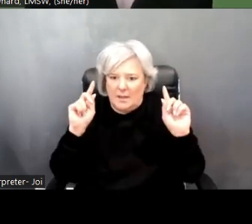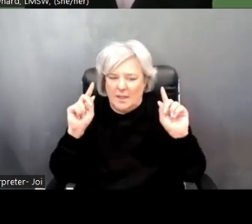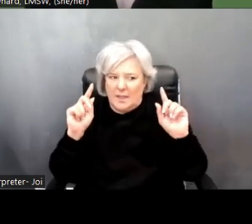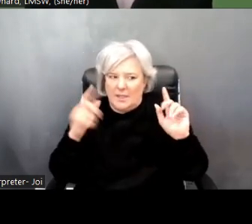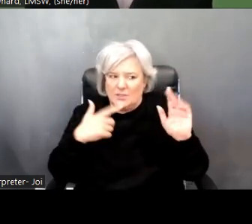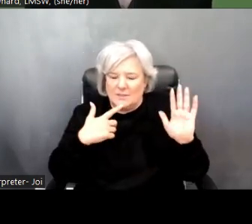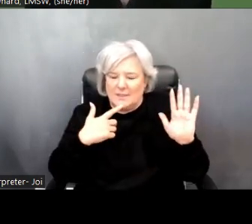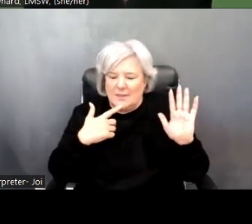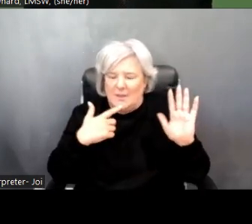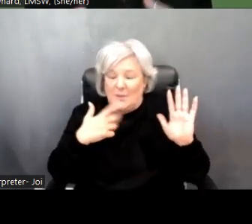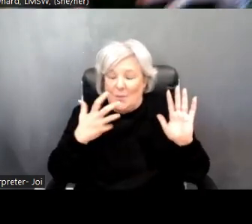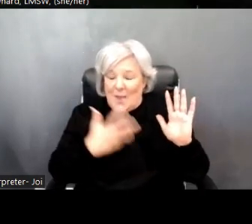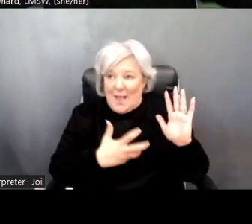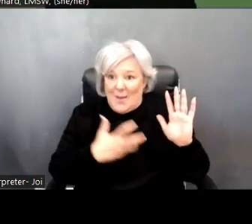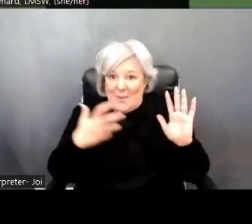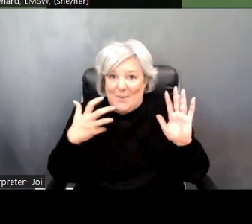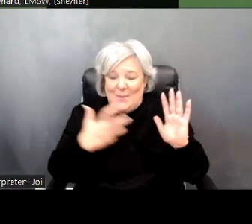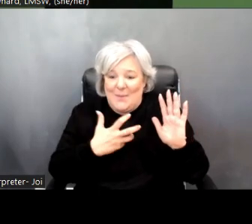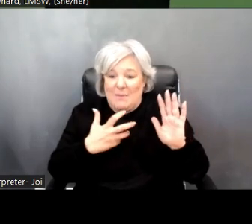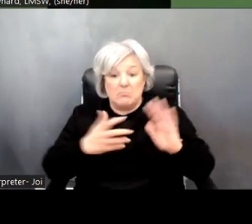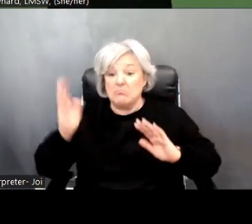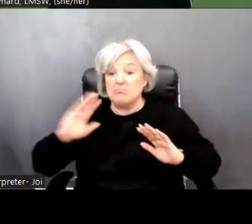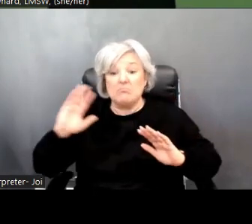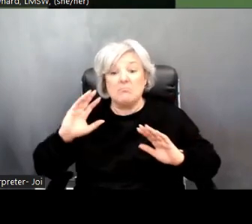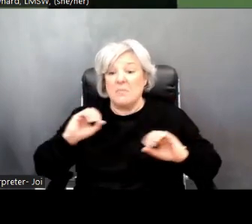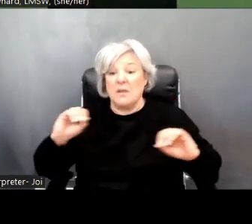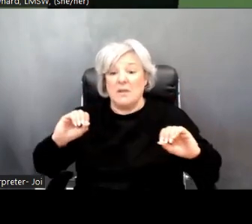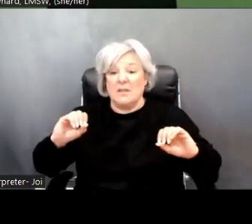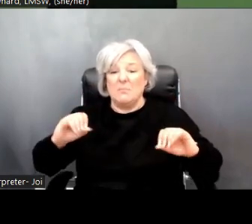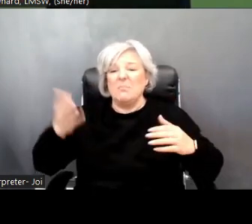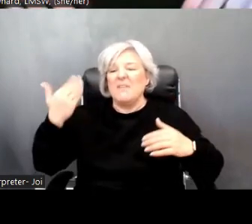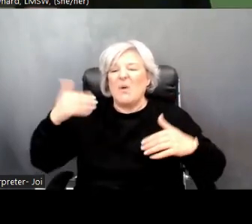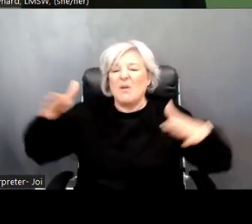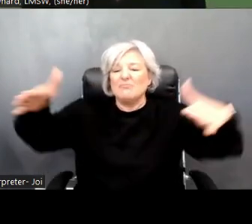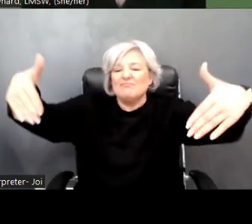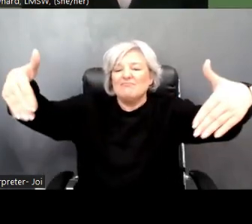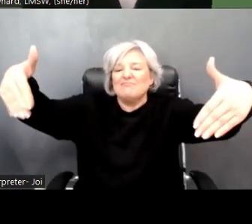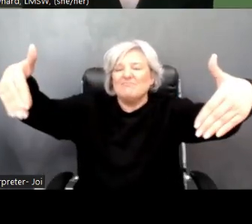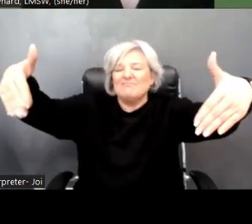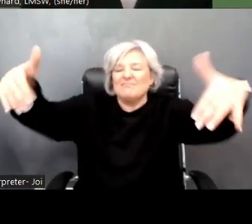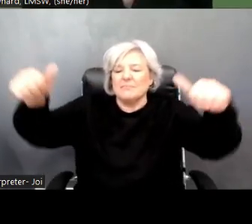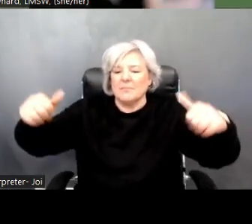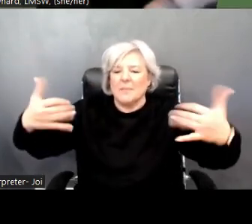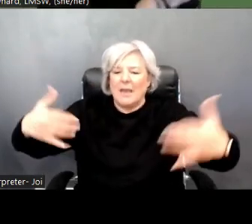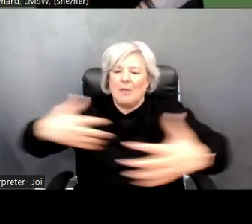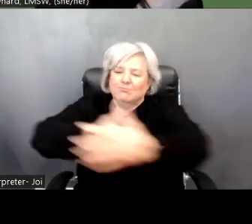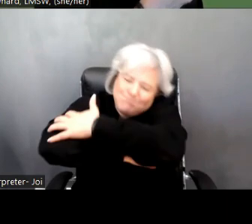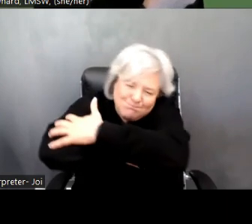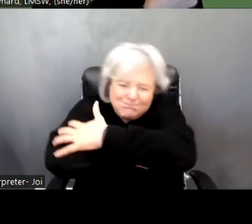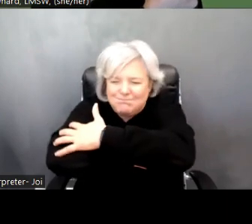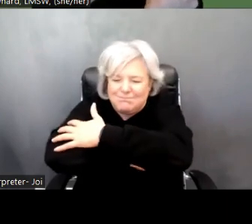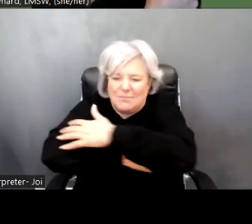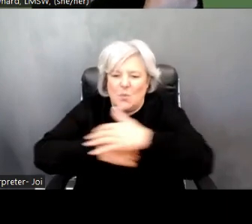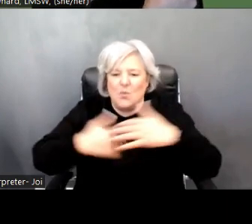so big." She didn't give a hug like, the far away hug, but a